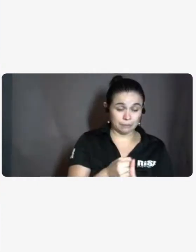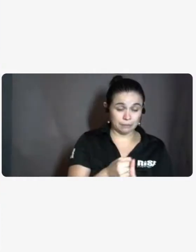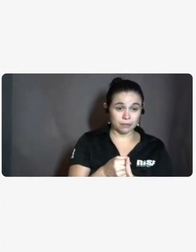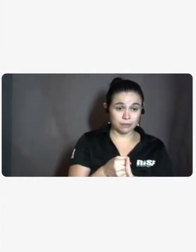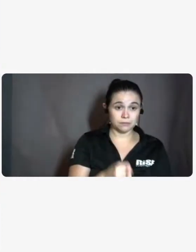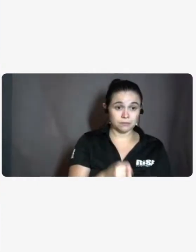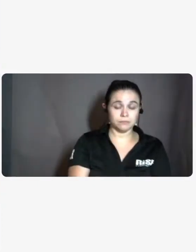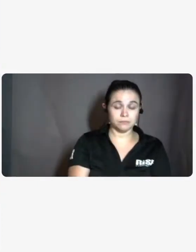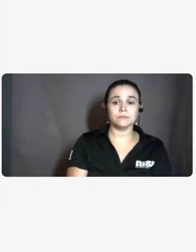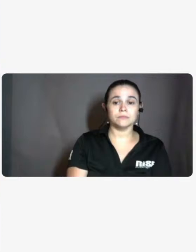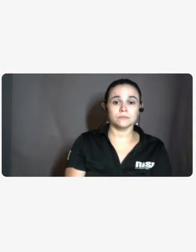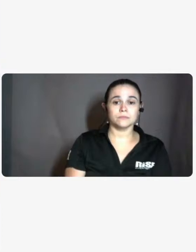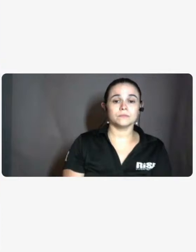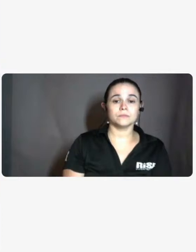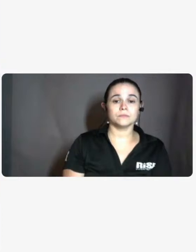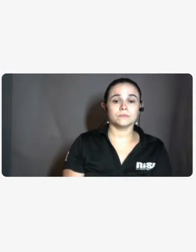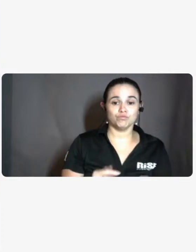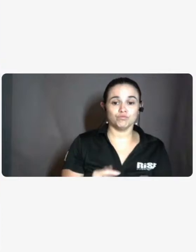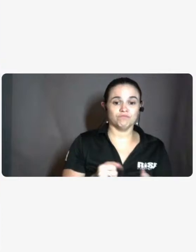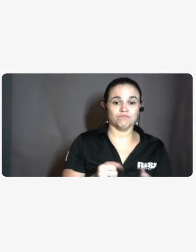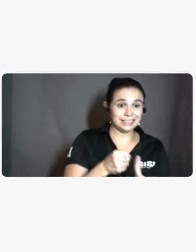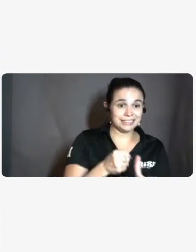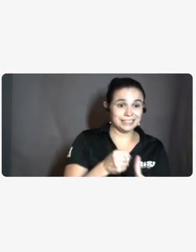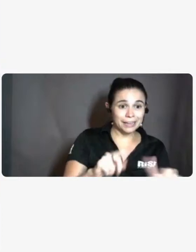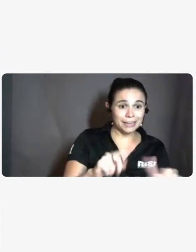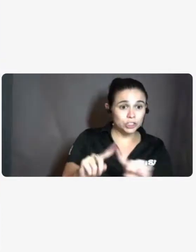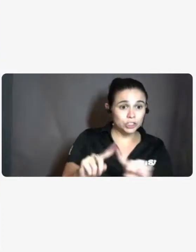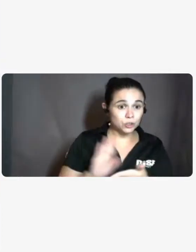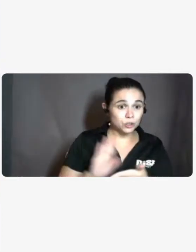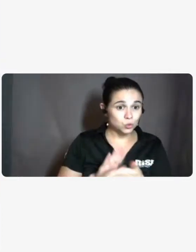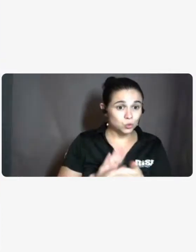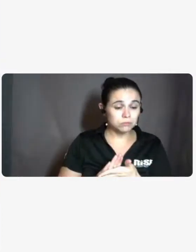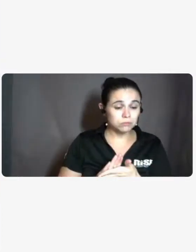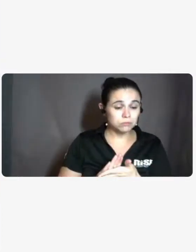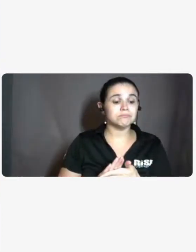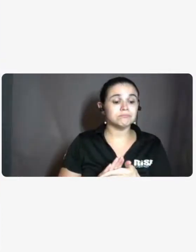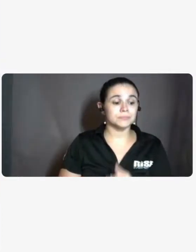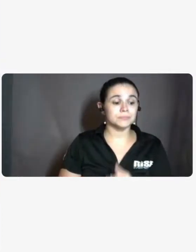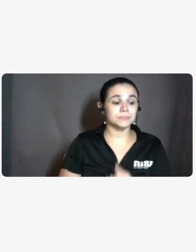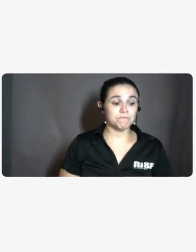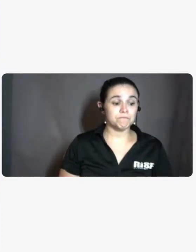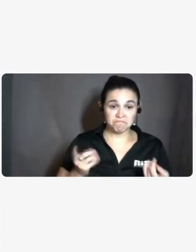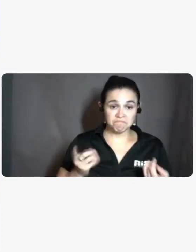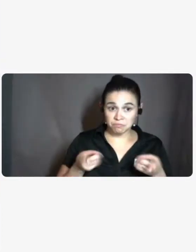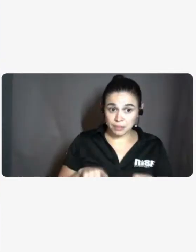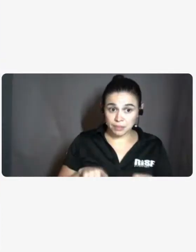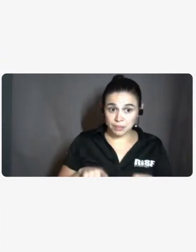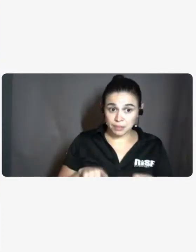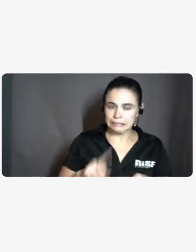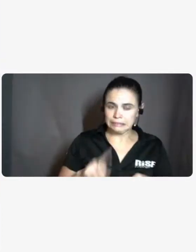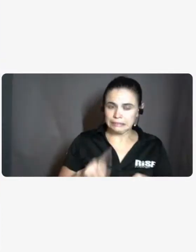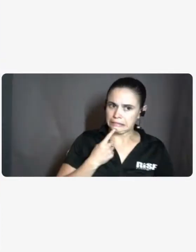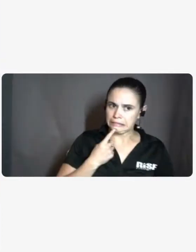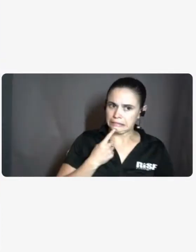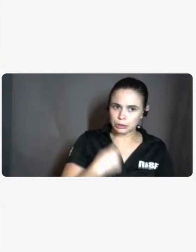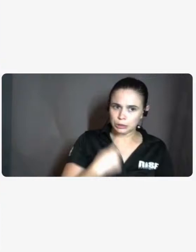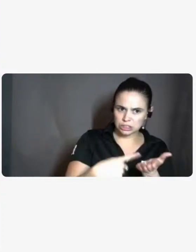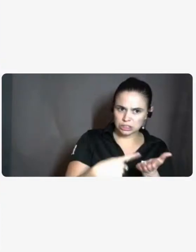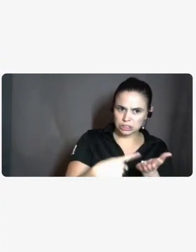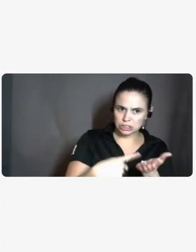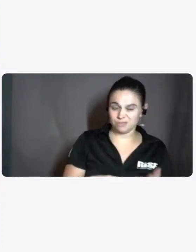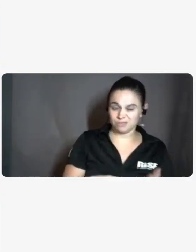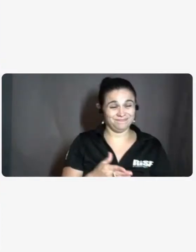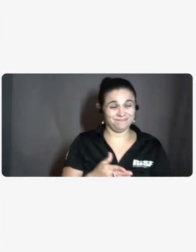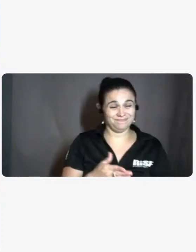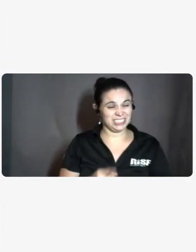resulted in some serious discussions, some serious opposition, just short of litigation with